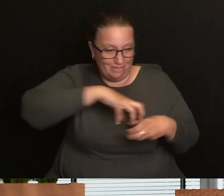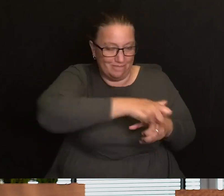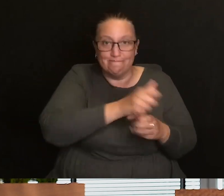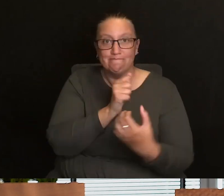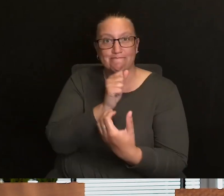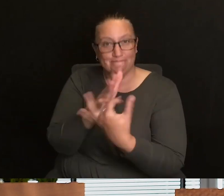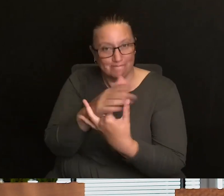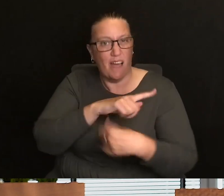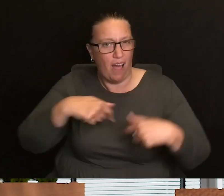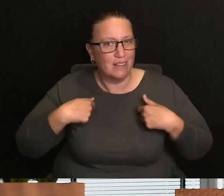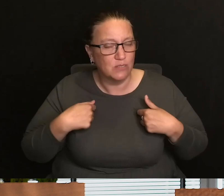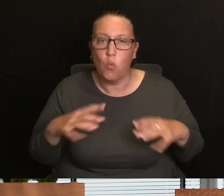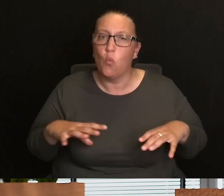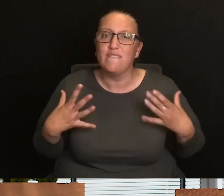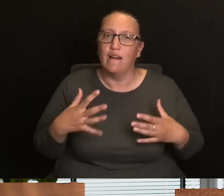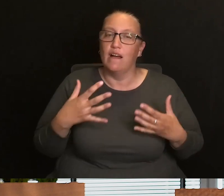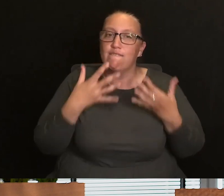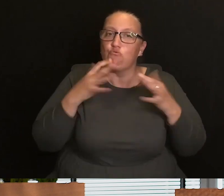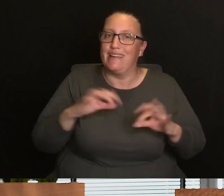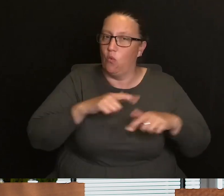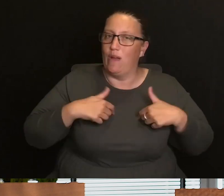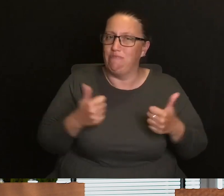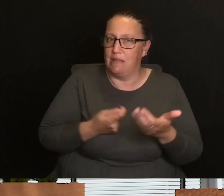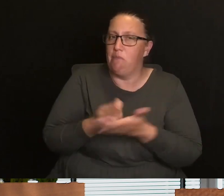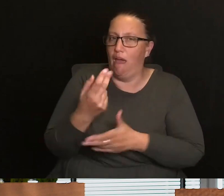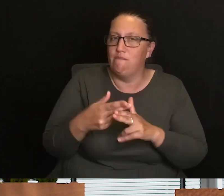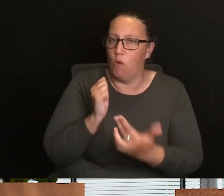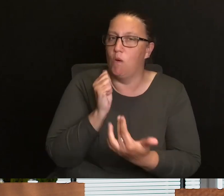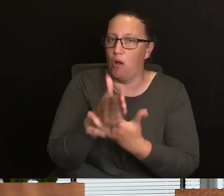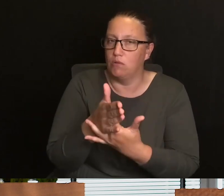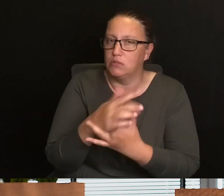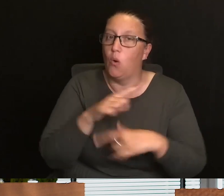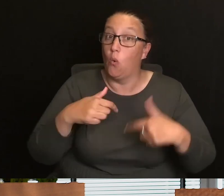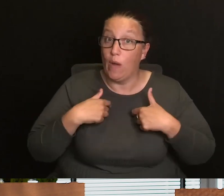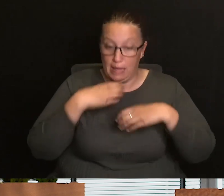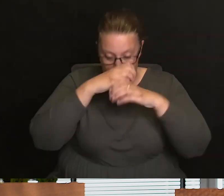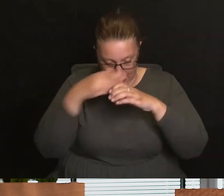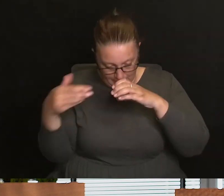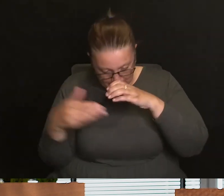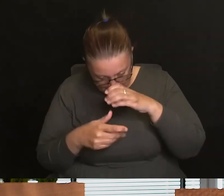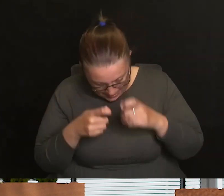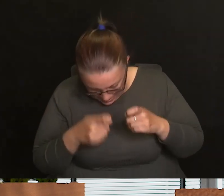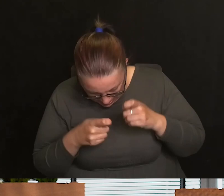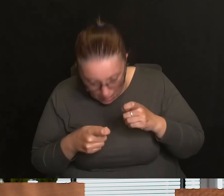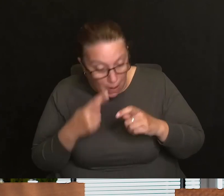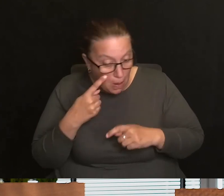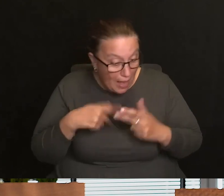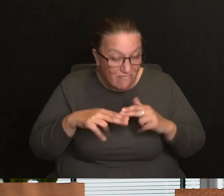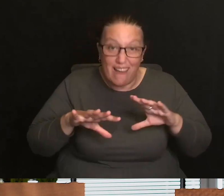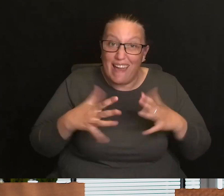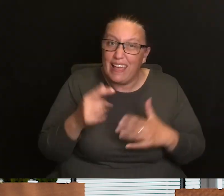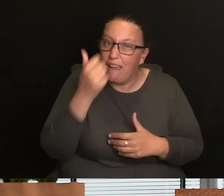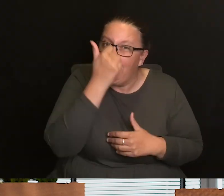postage-paid envelope for testing. The test looks for minute traces of blood, which can be an early sign of